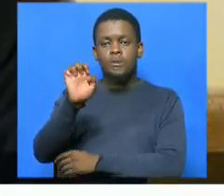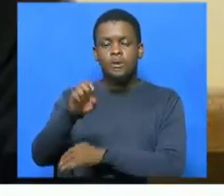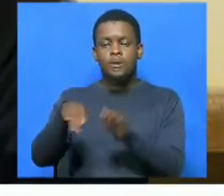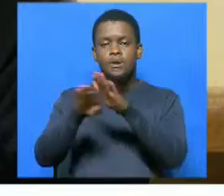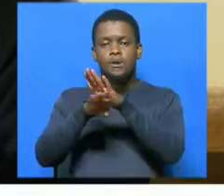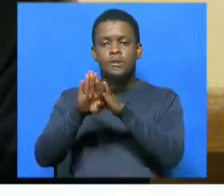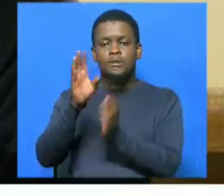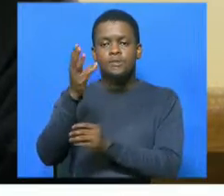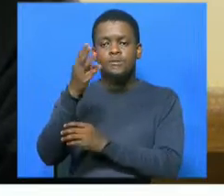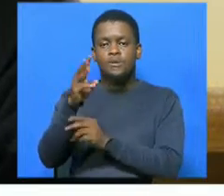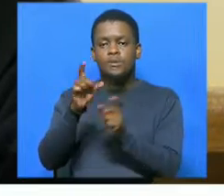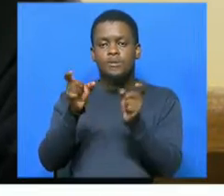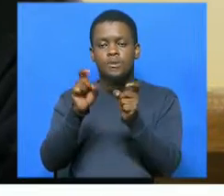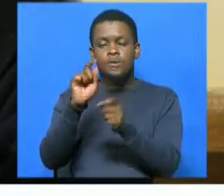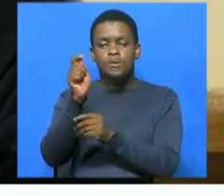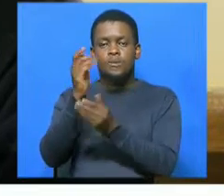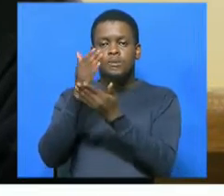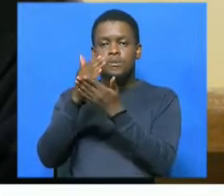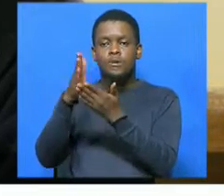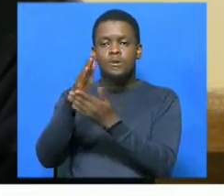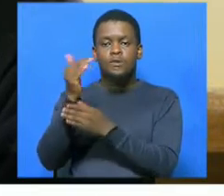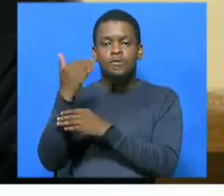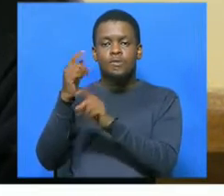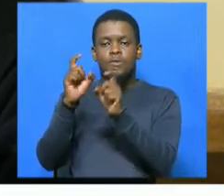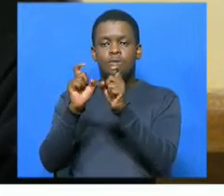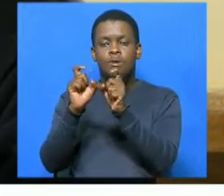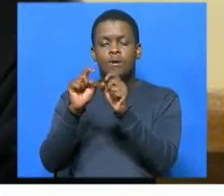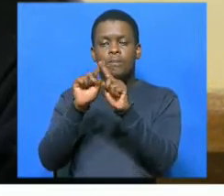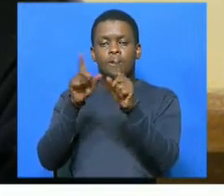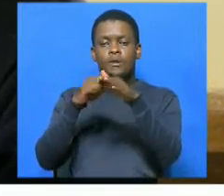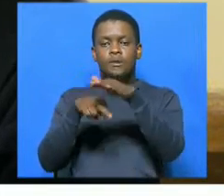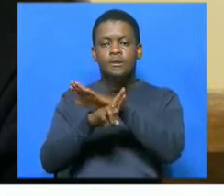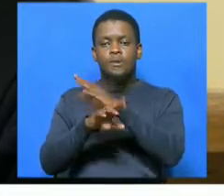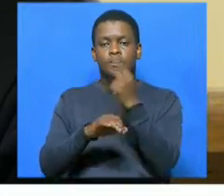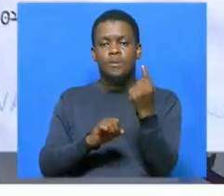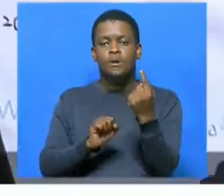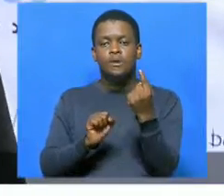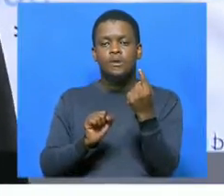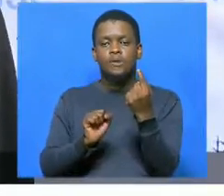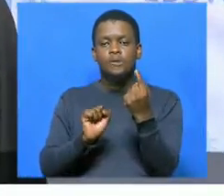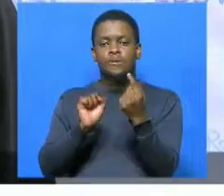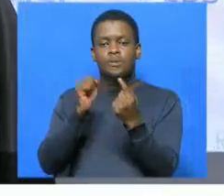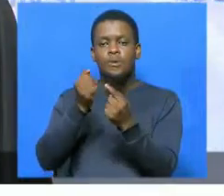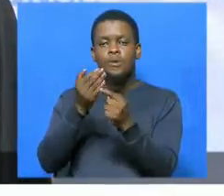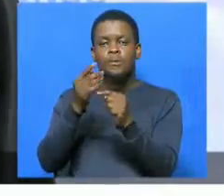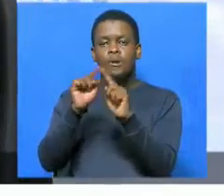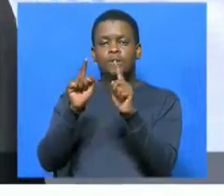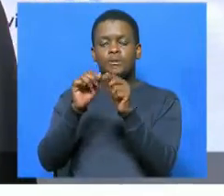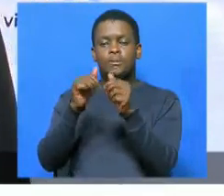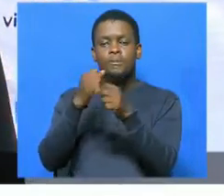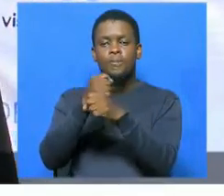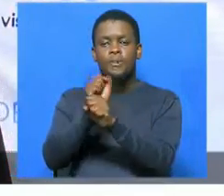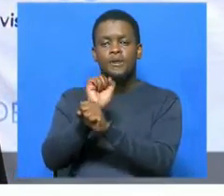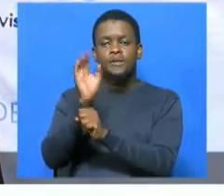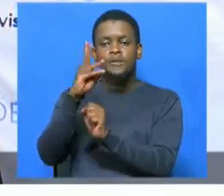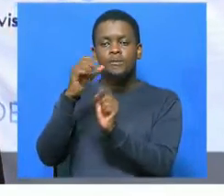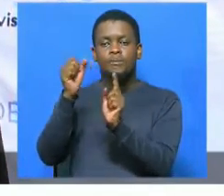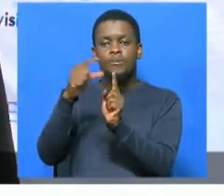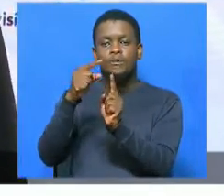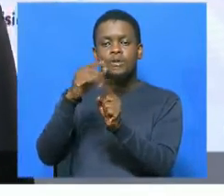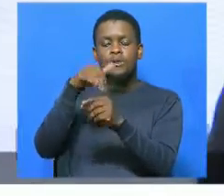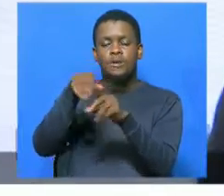16 category, winning 4 matches, drawing 1 and registering 1 loss to collect 6 points and securing the top spot in